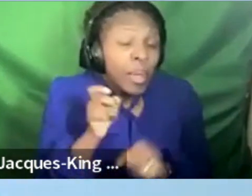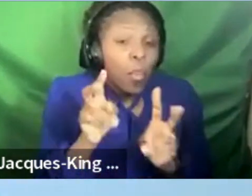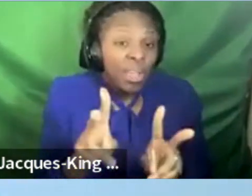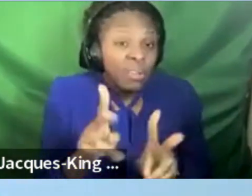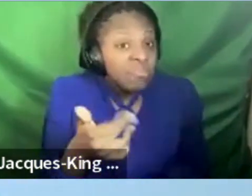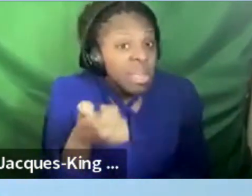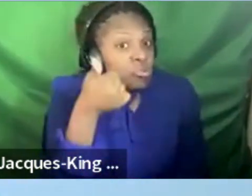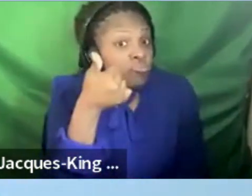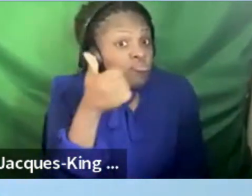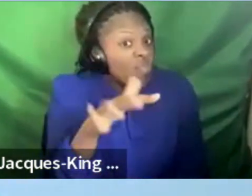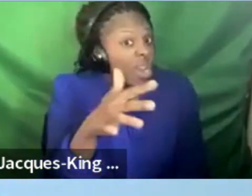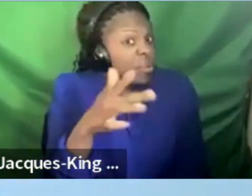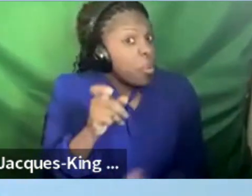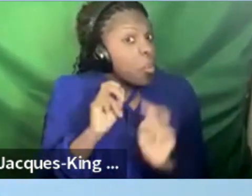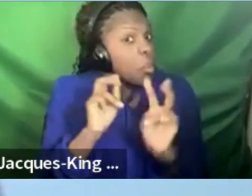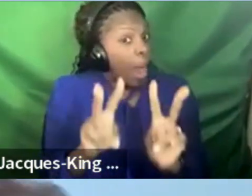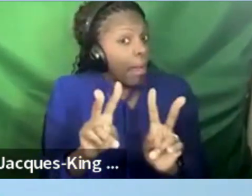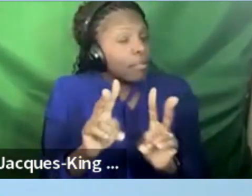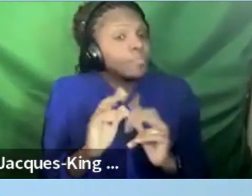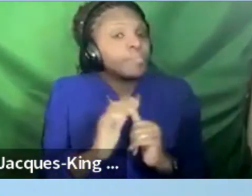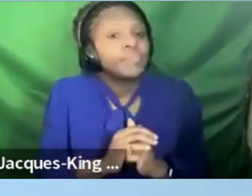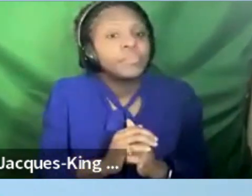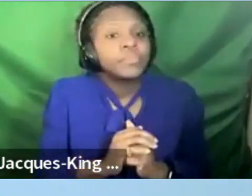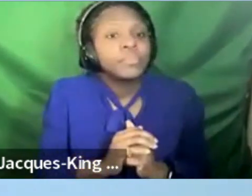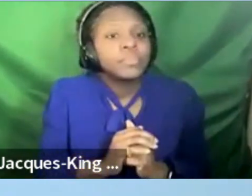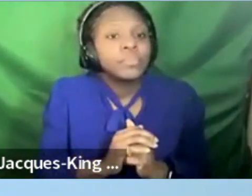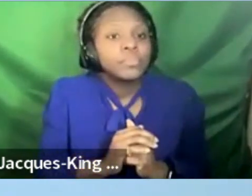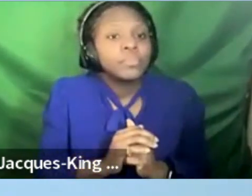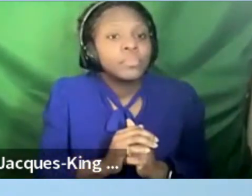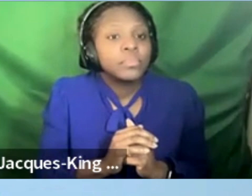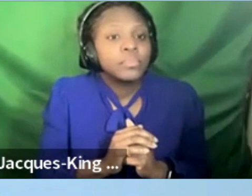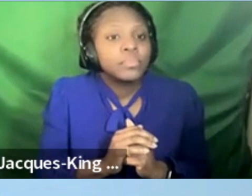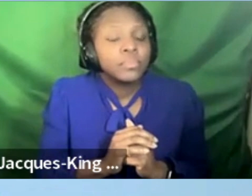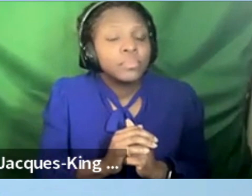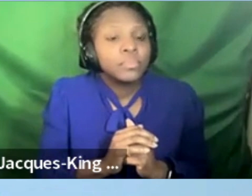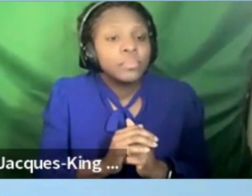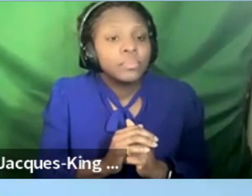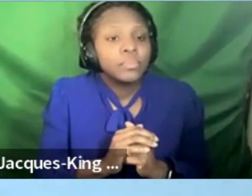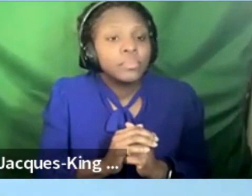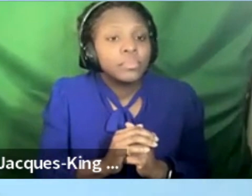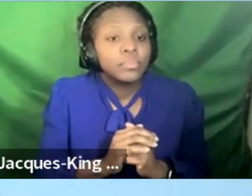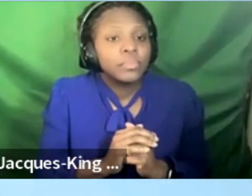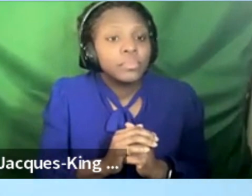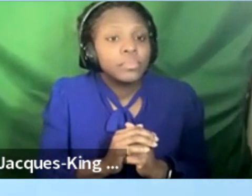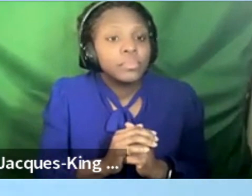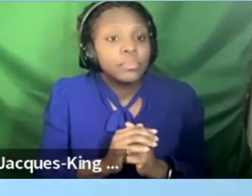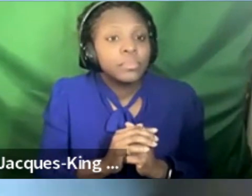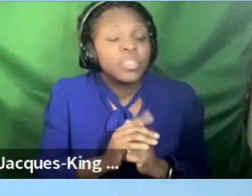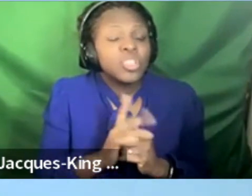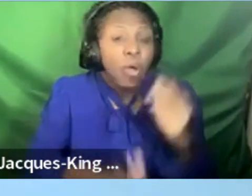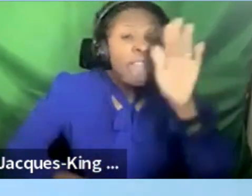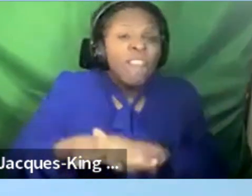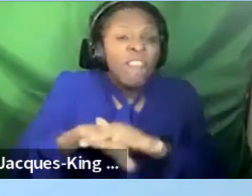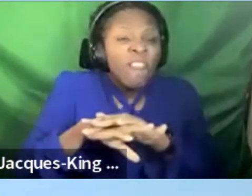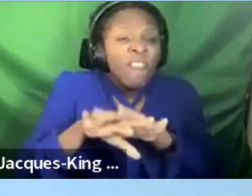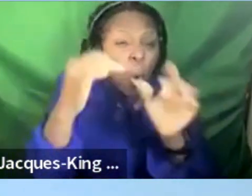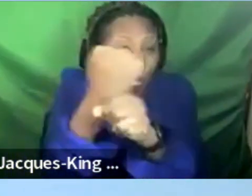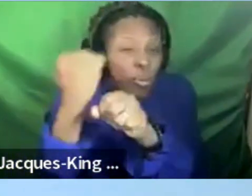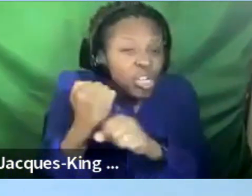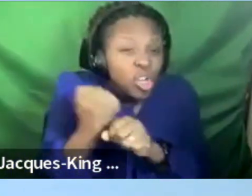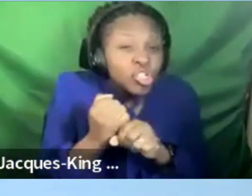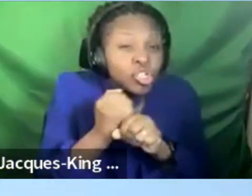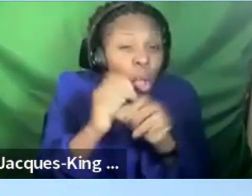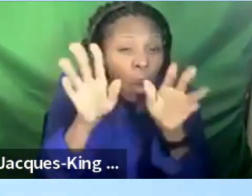reasonable way to do it. Just as a perfectly reasonable way to do it, go full